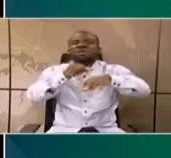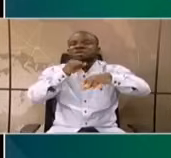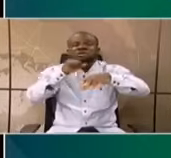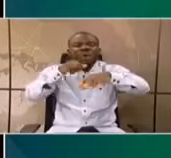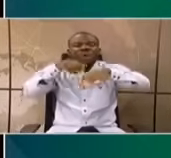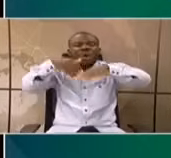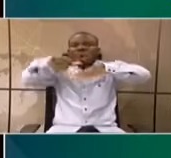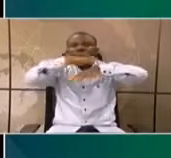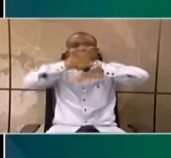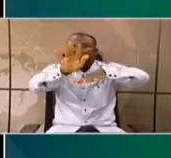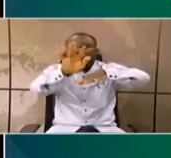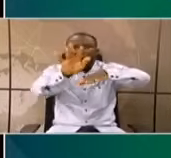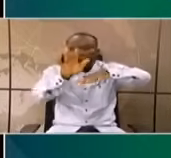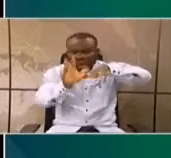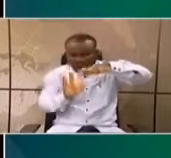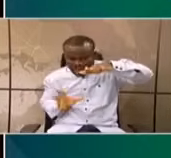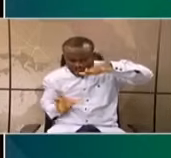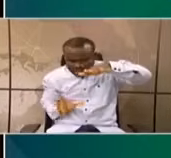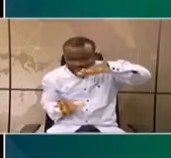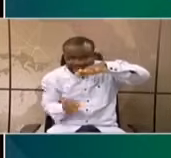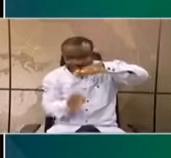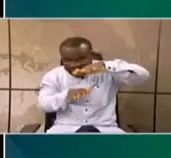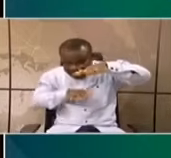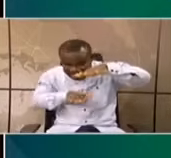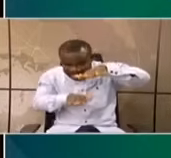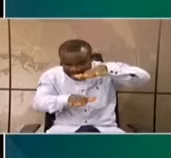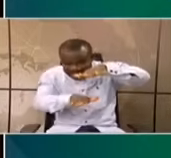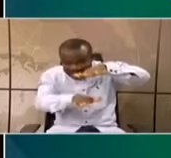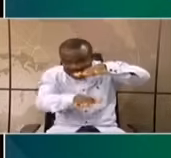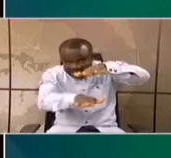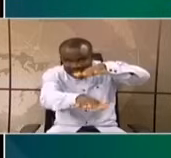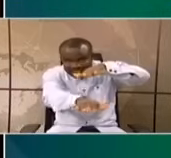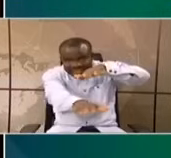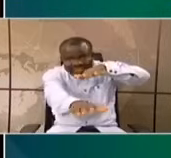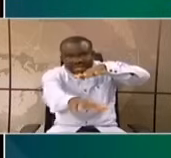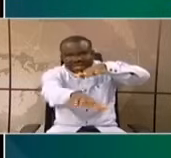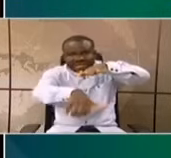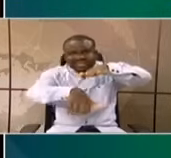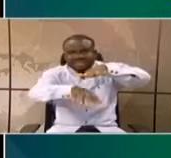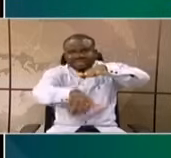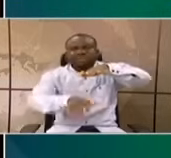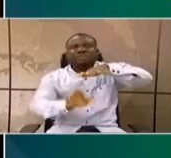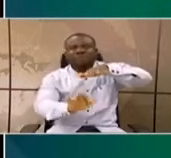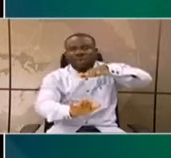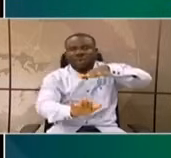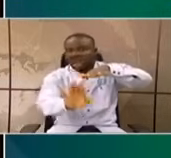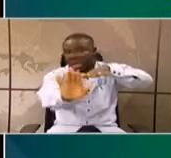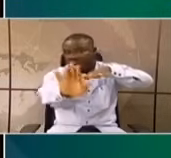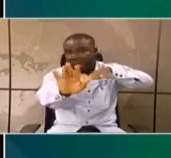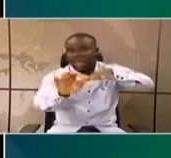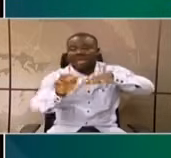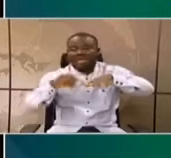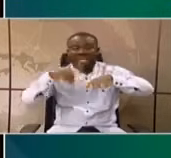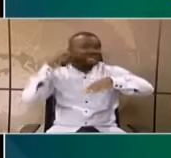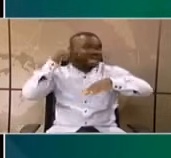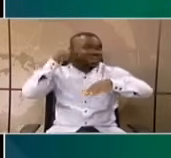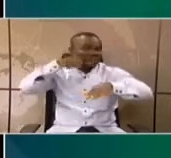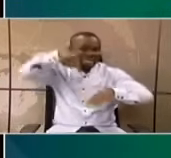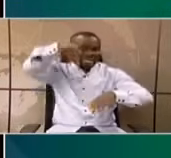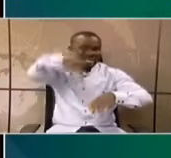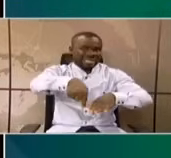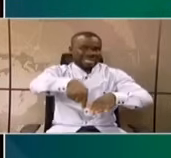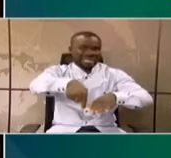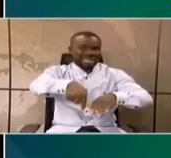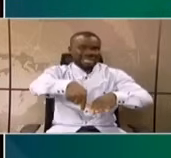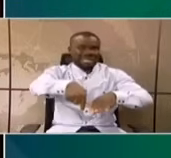hye wunya trata kwa pe takwa zoe constituency no takwa kronum pe